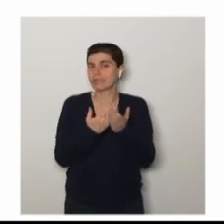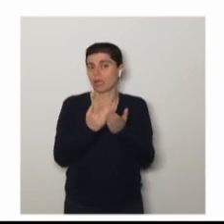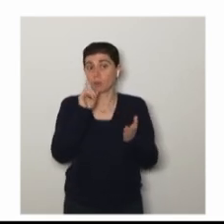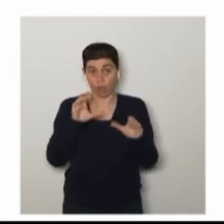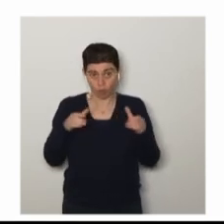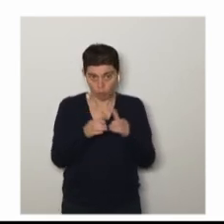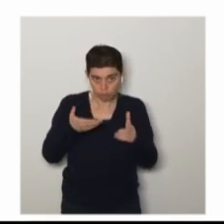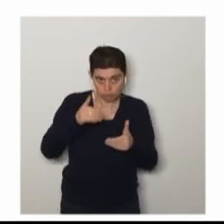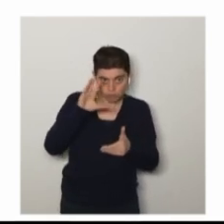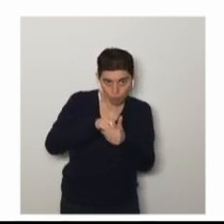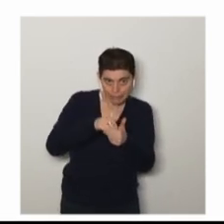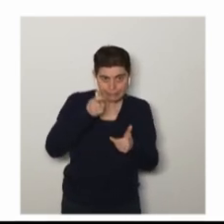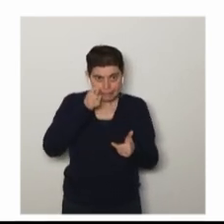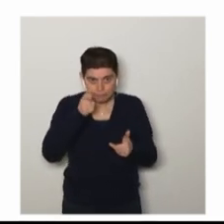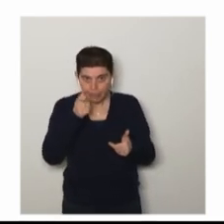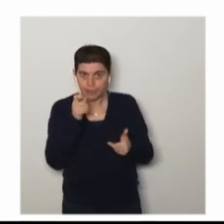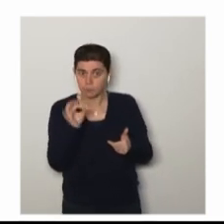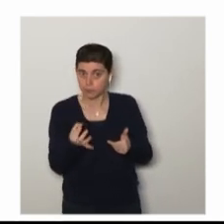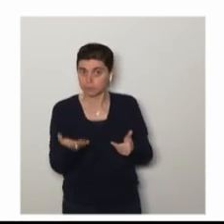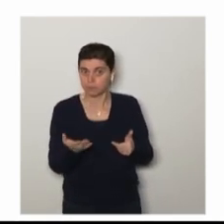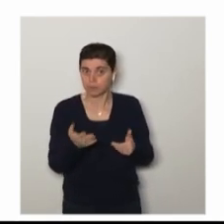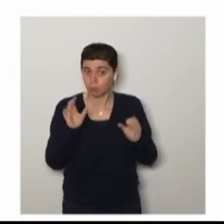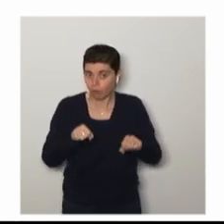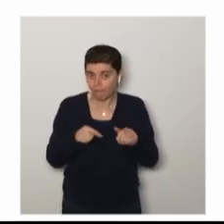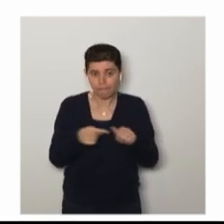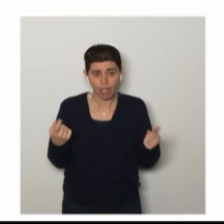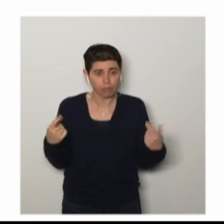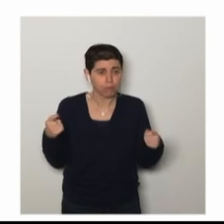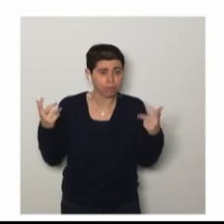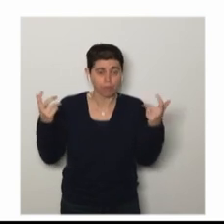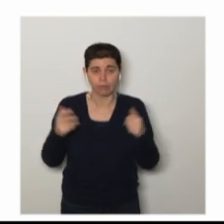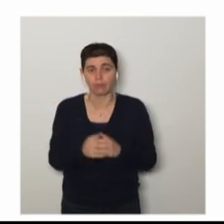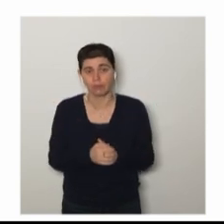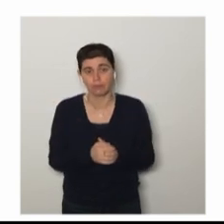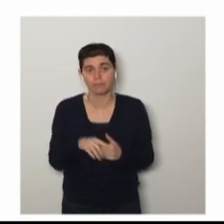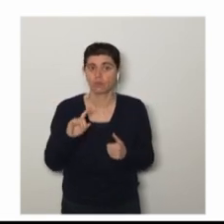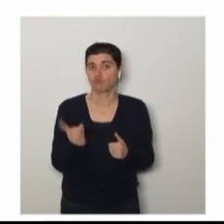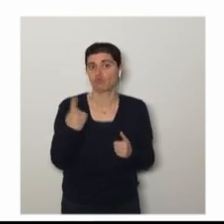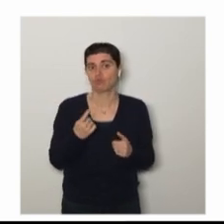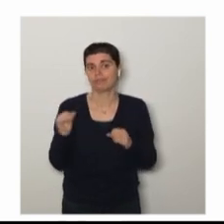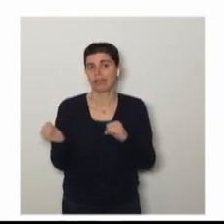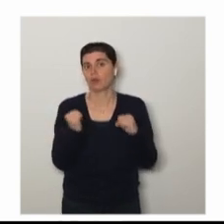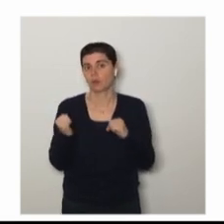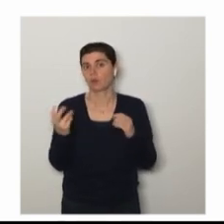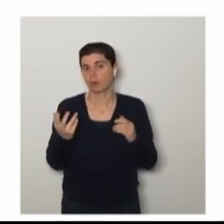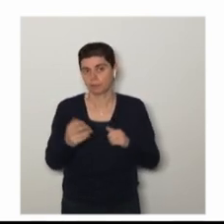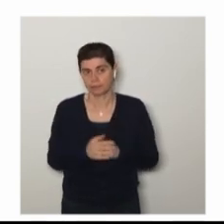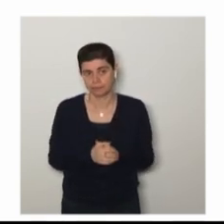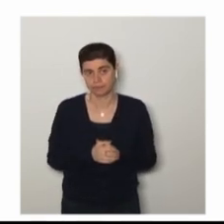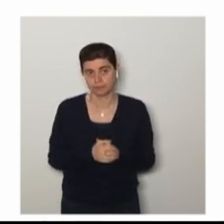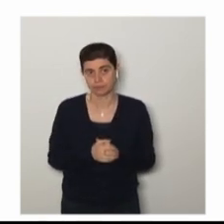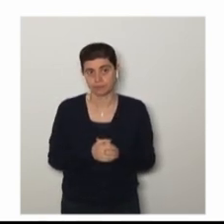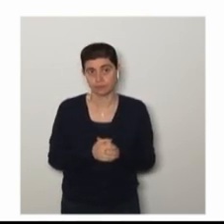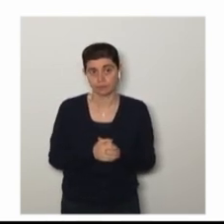done. But we agreed on this is the structure of interaction, that many different stakeholders,